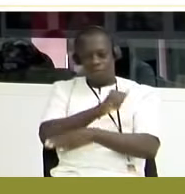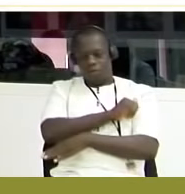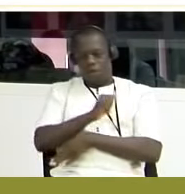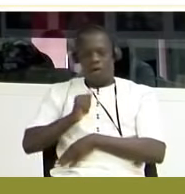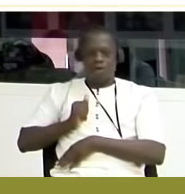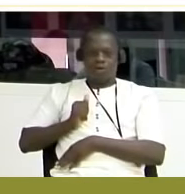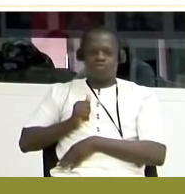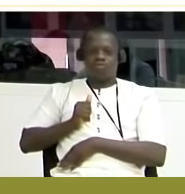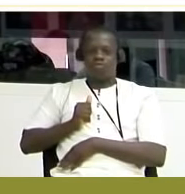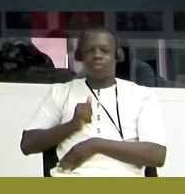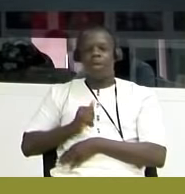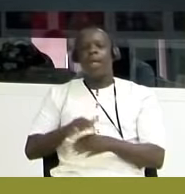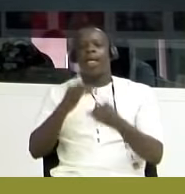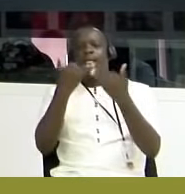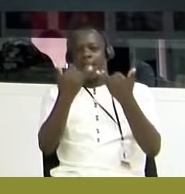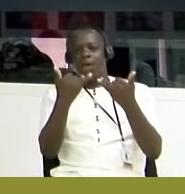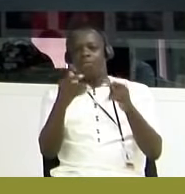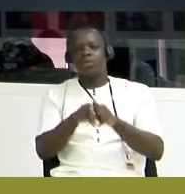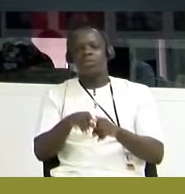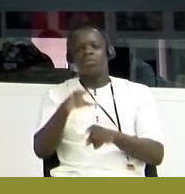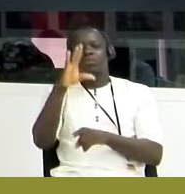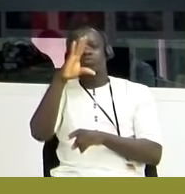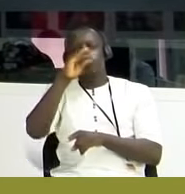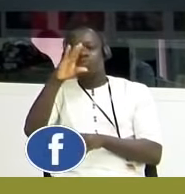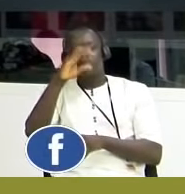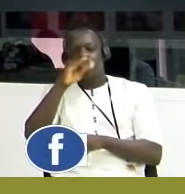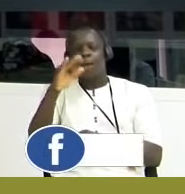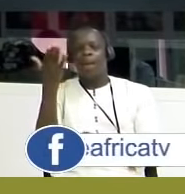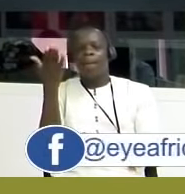So roughly speaking, that would be